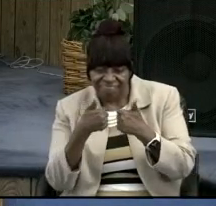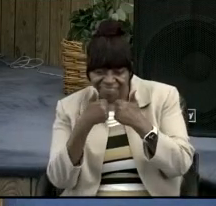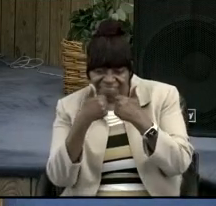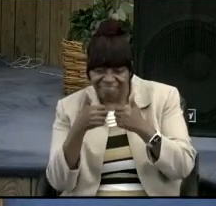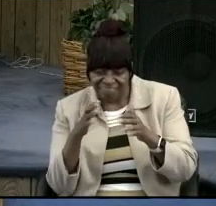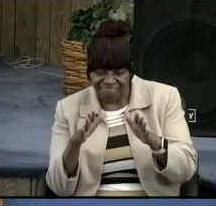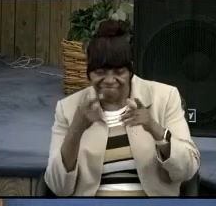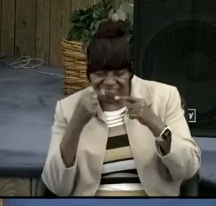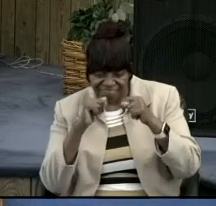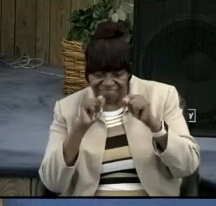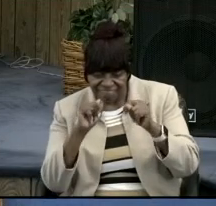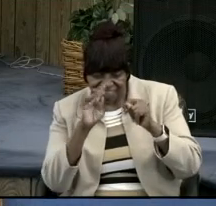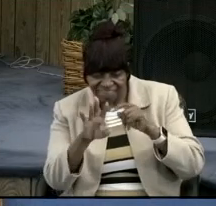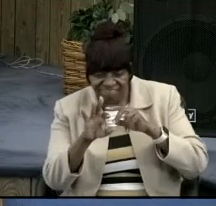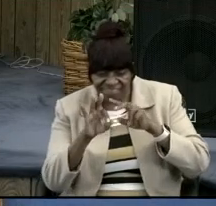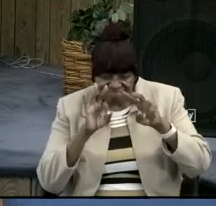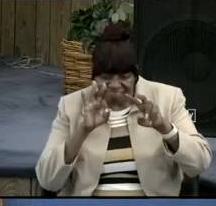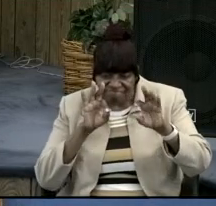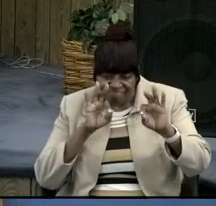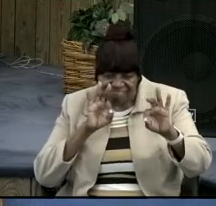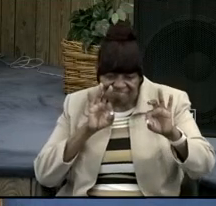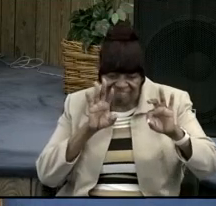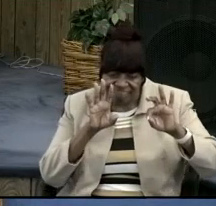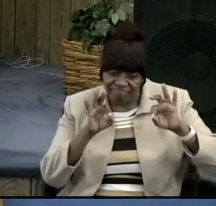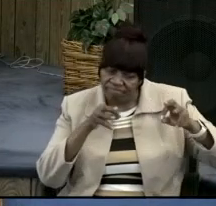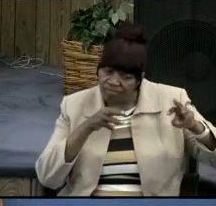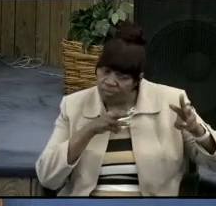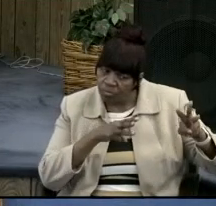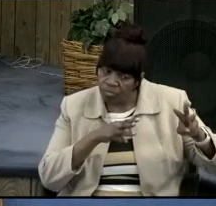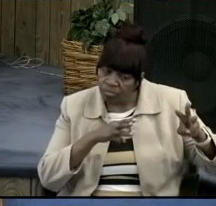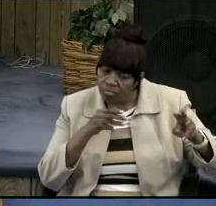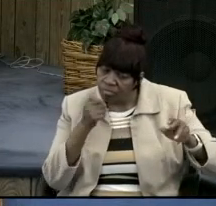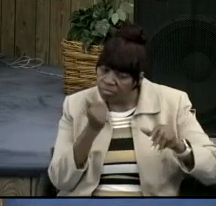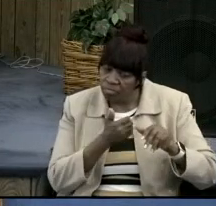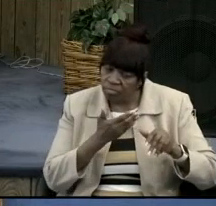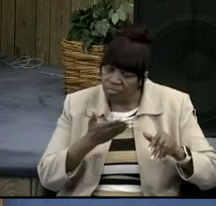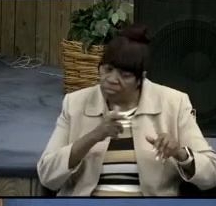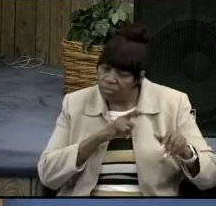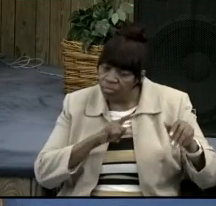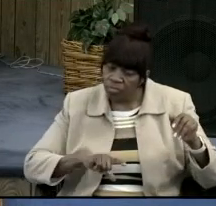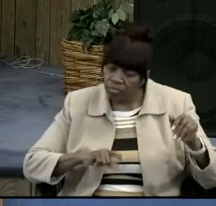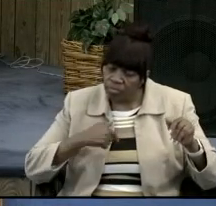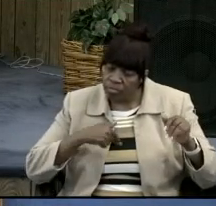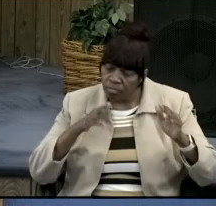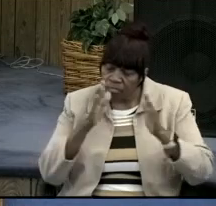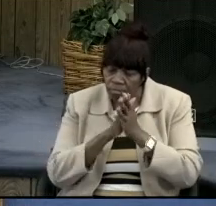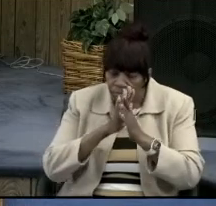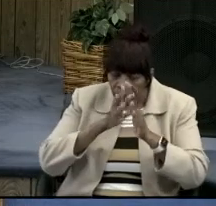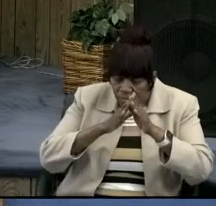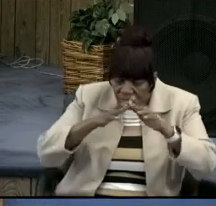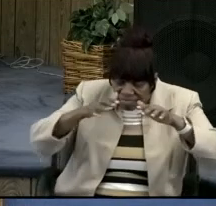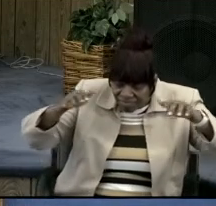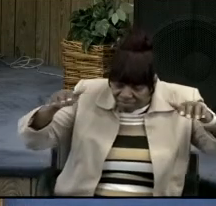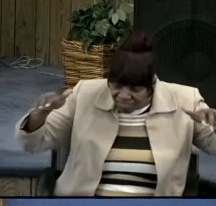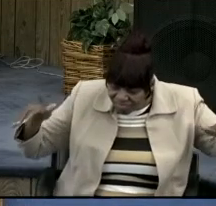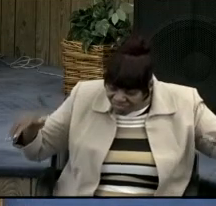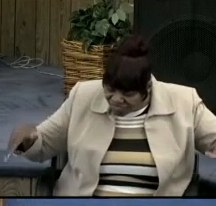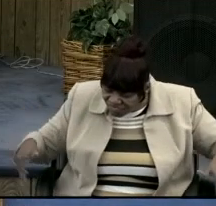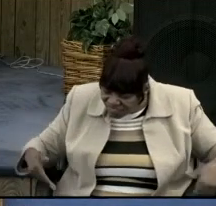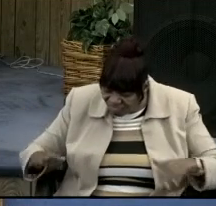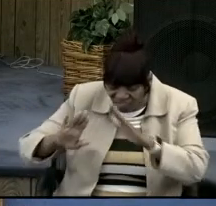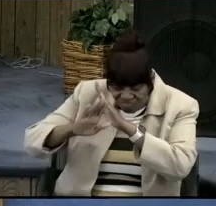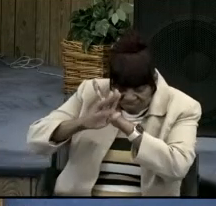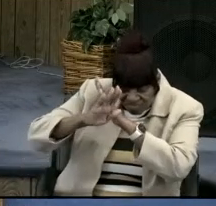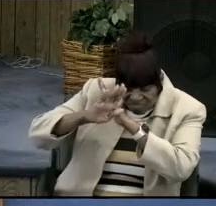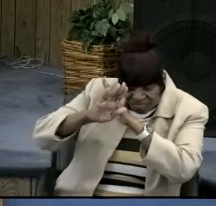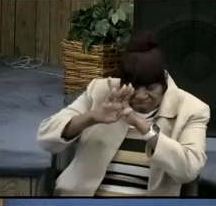He's trying to find his way into everything. So Lord, I pray that you put a hedge around my home.